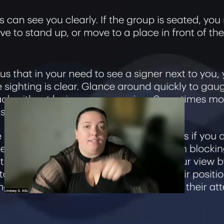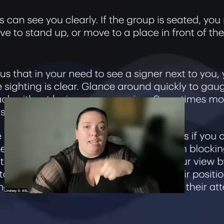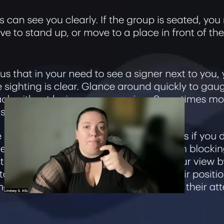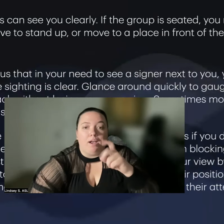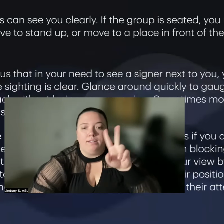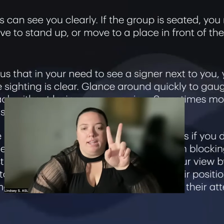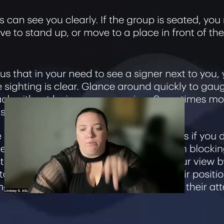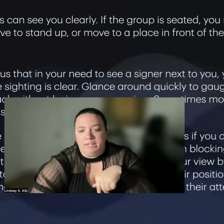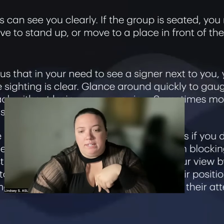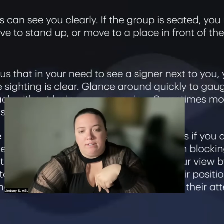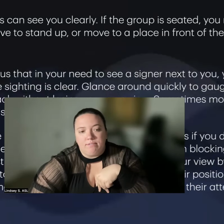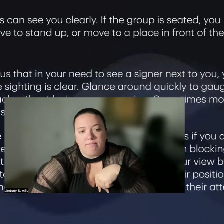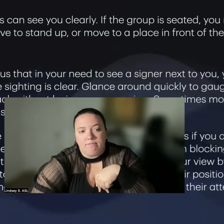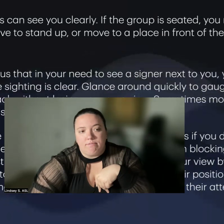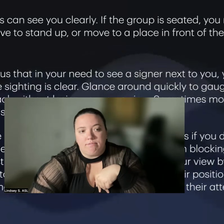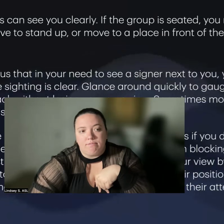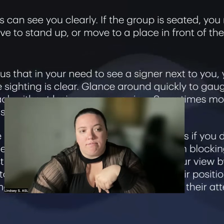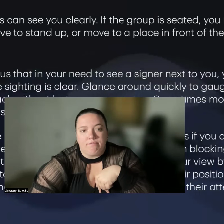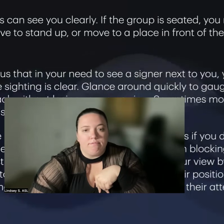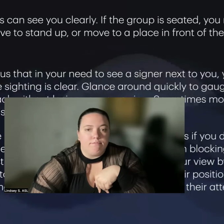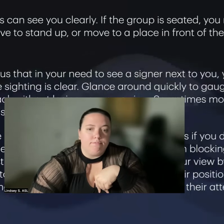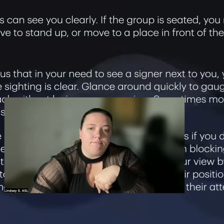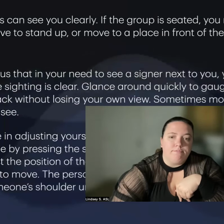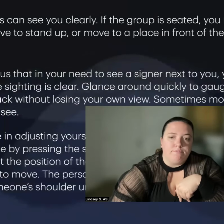This is a pause and read.